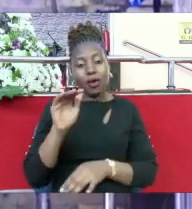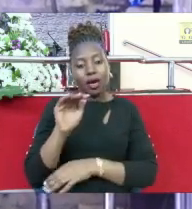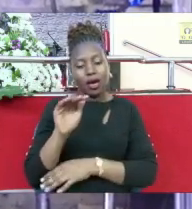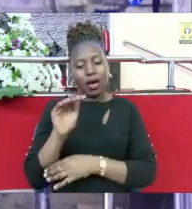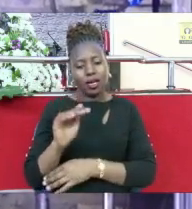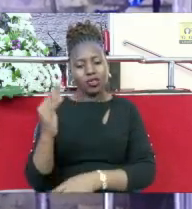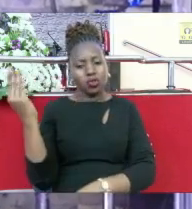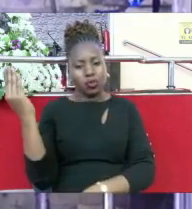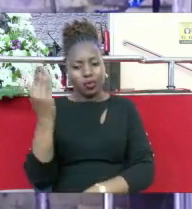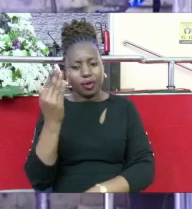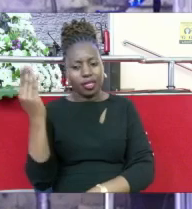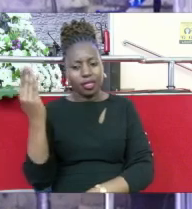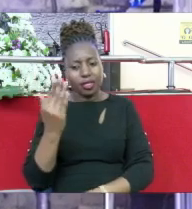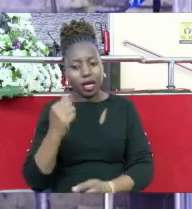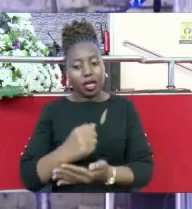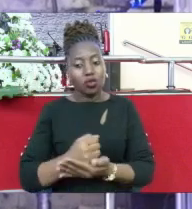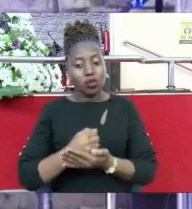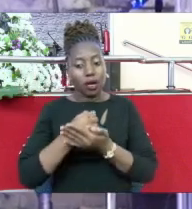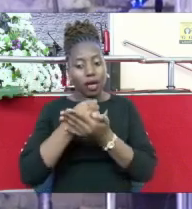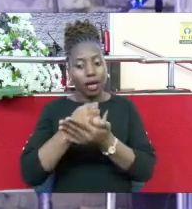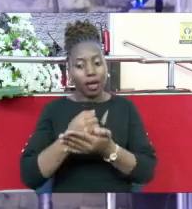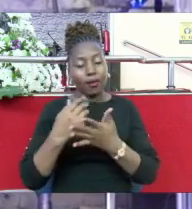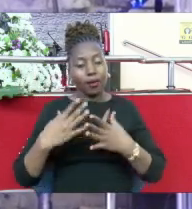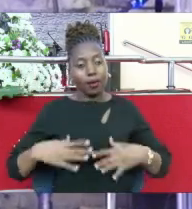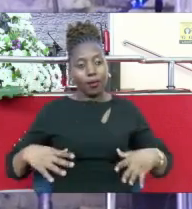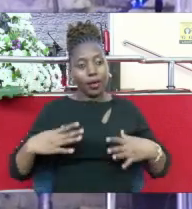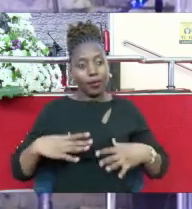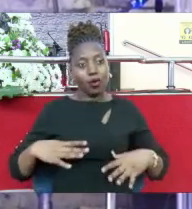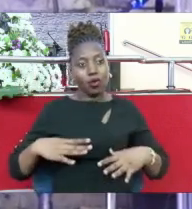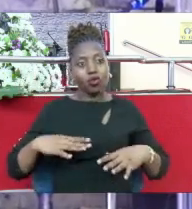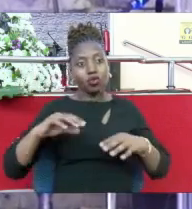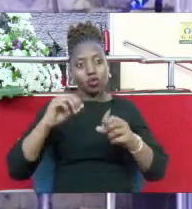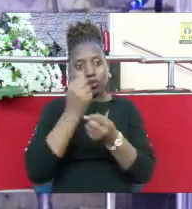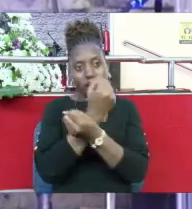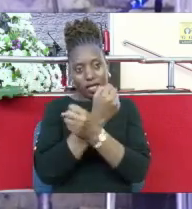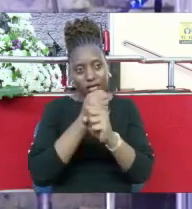saved. And your watu wakaweza kuokoka. And the signs will follow us